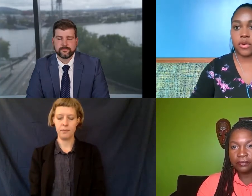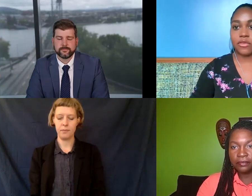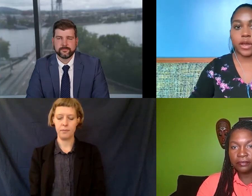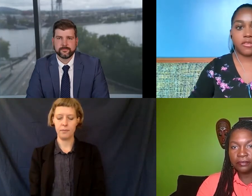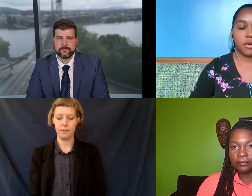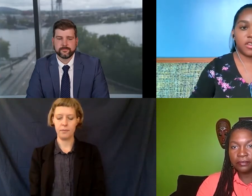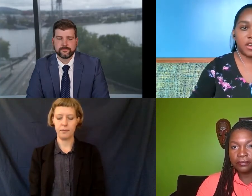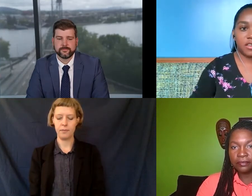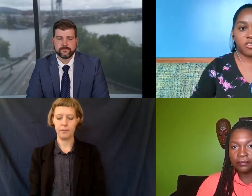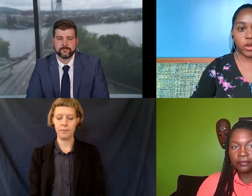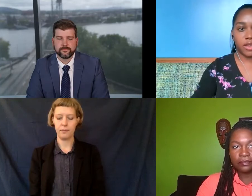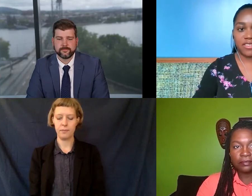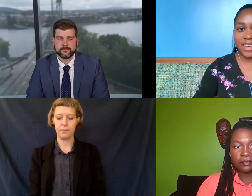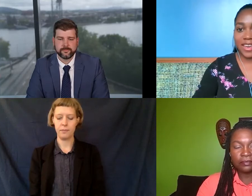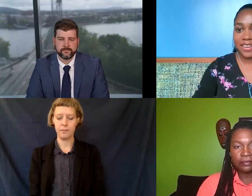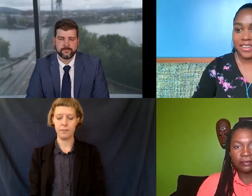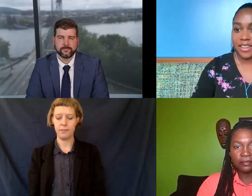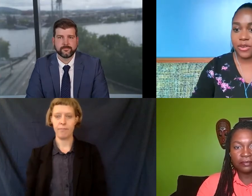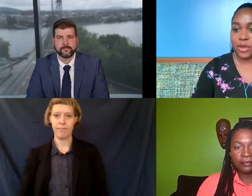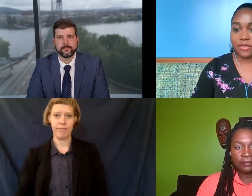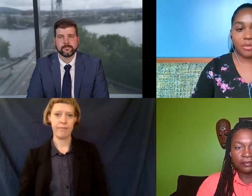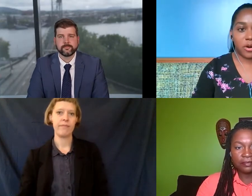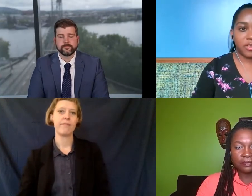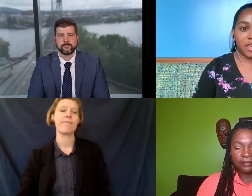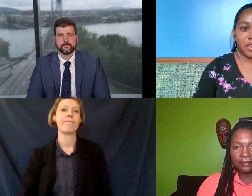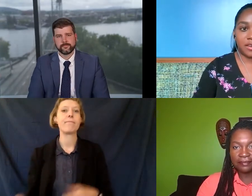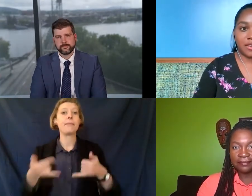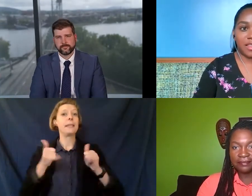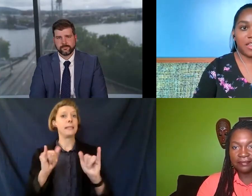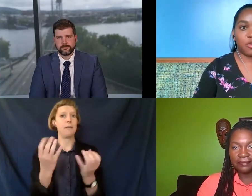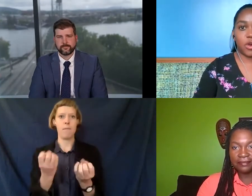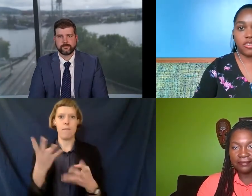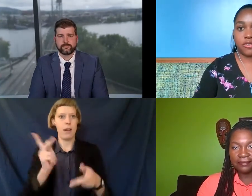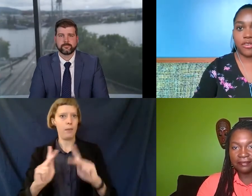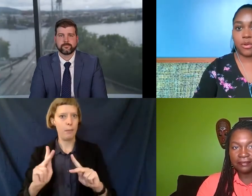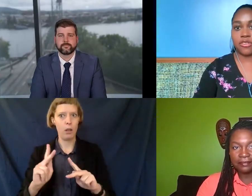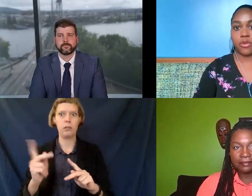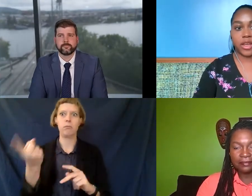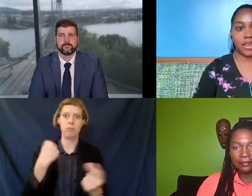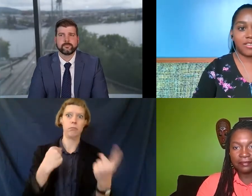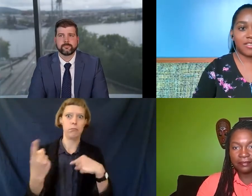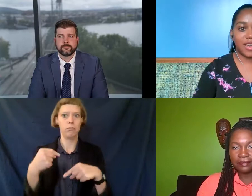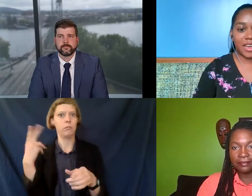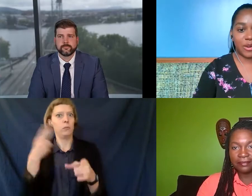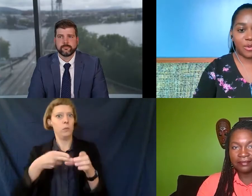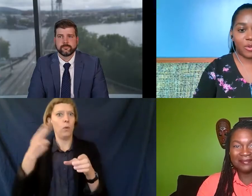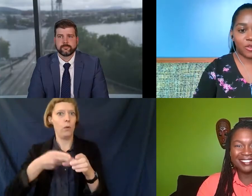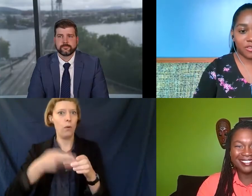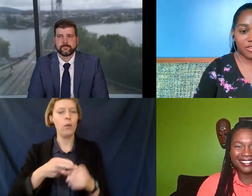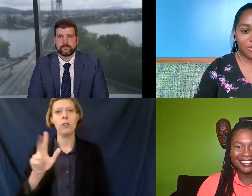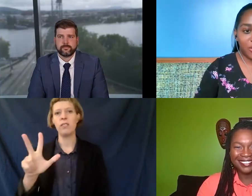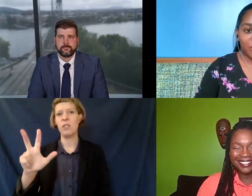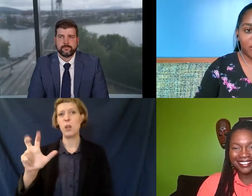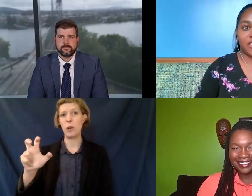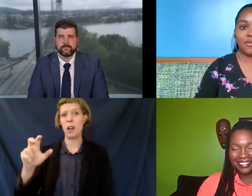We still have quite a few attendees joining us today. We have more than, I think, 300 folks joining us, and we're